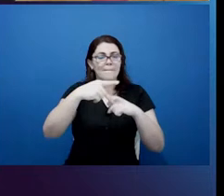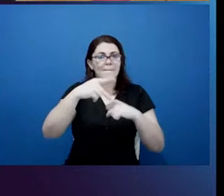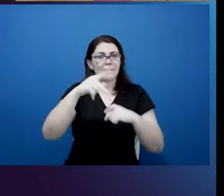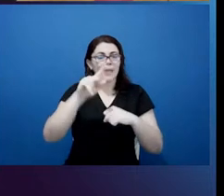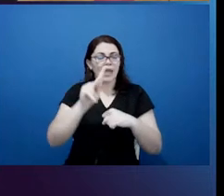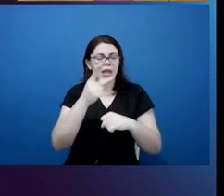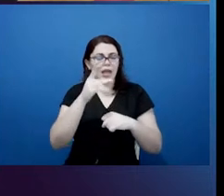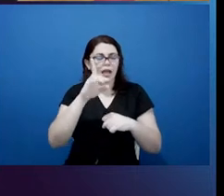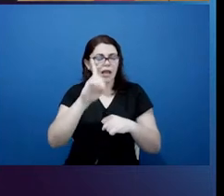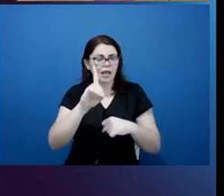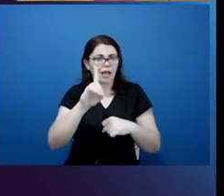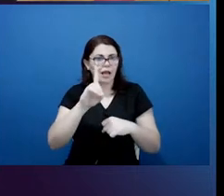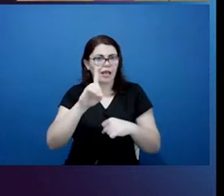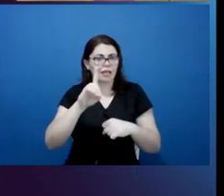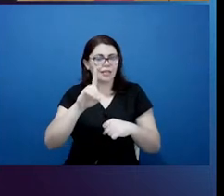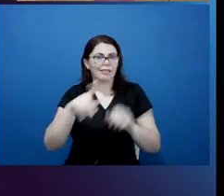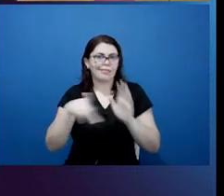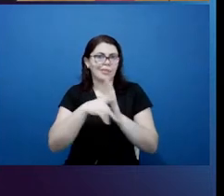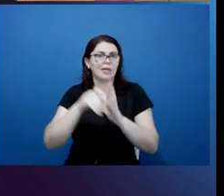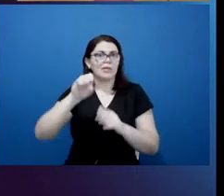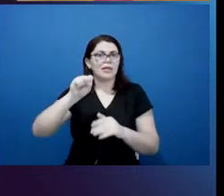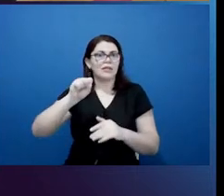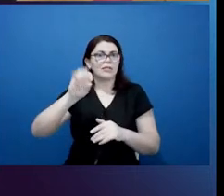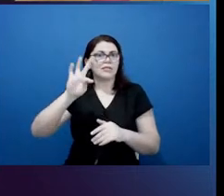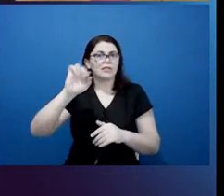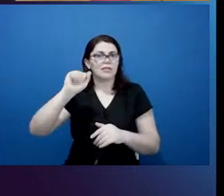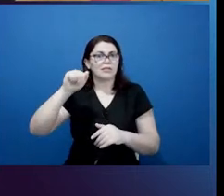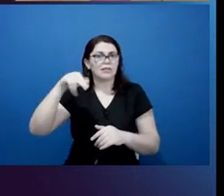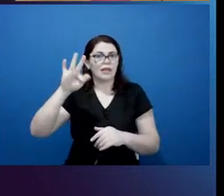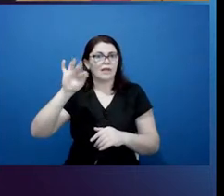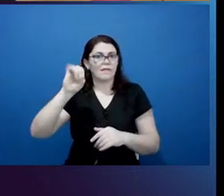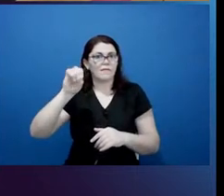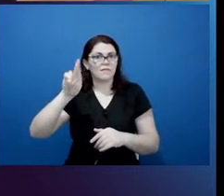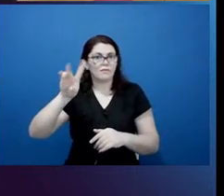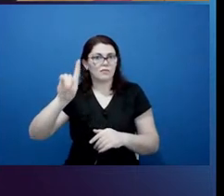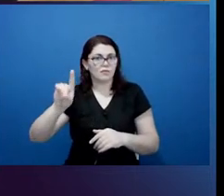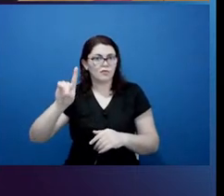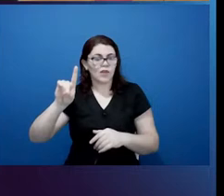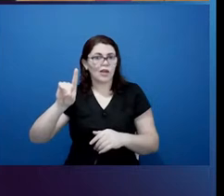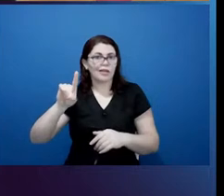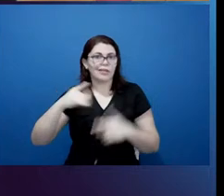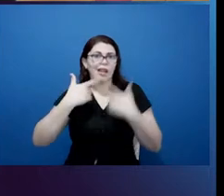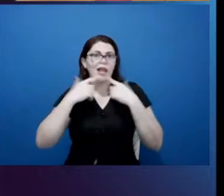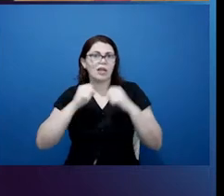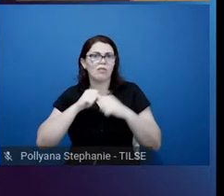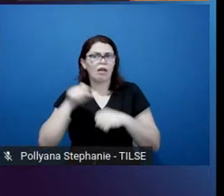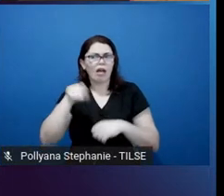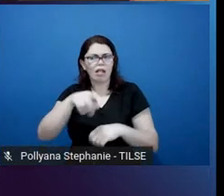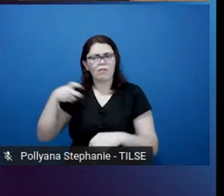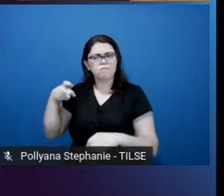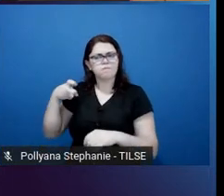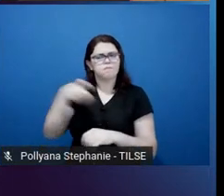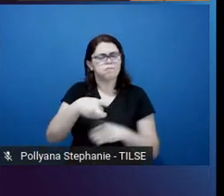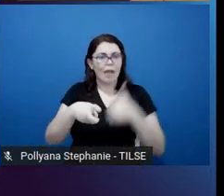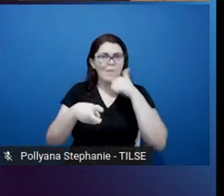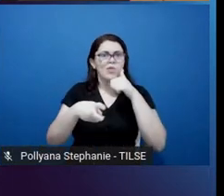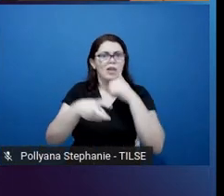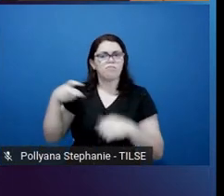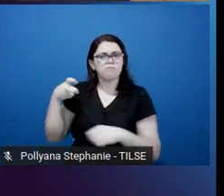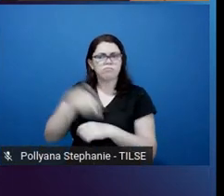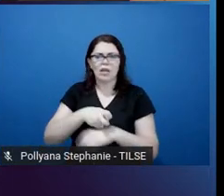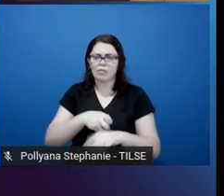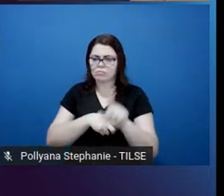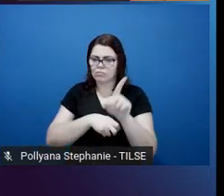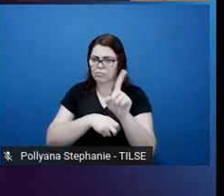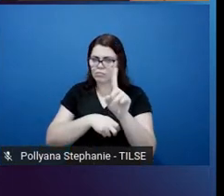linguistics from Stanford, he intervened and said, No. We're